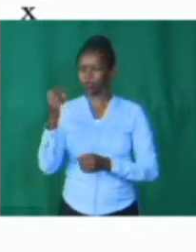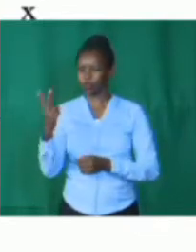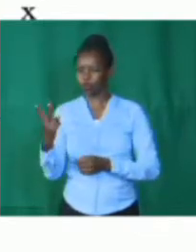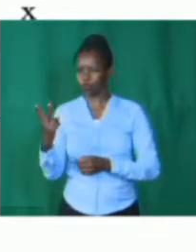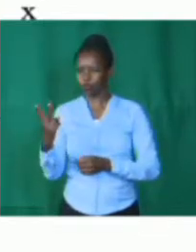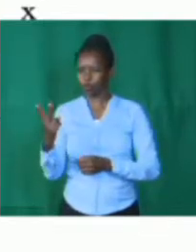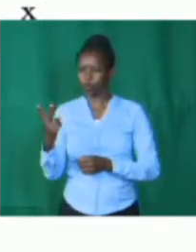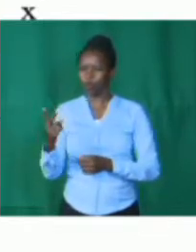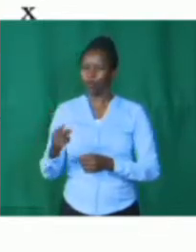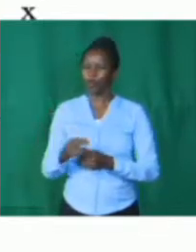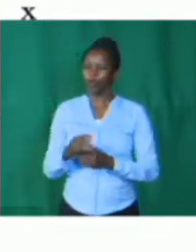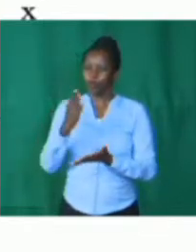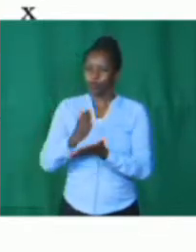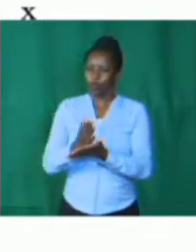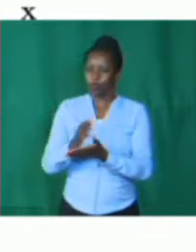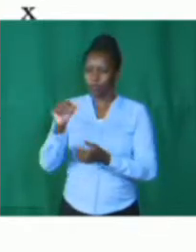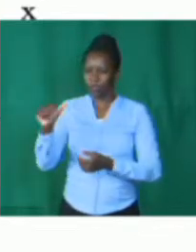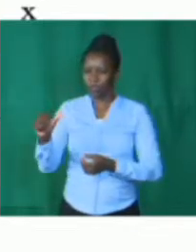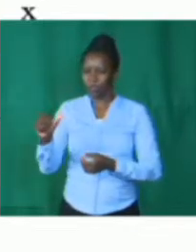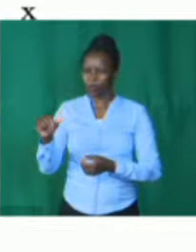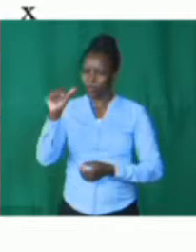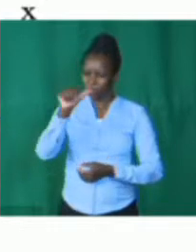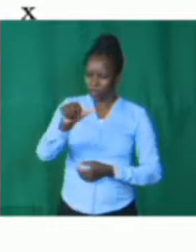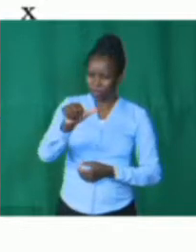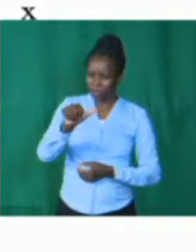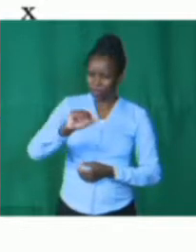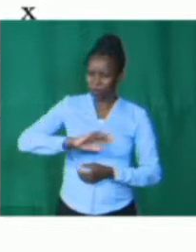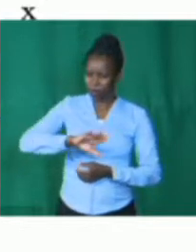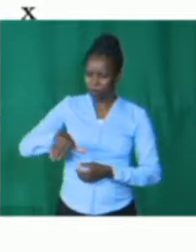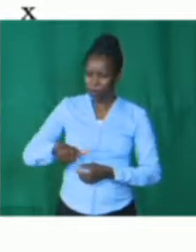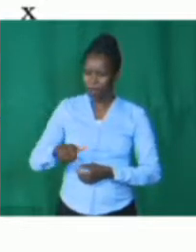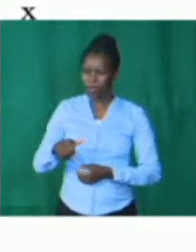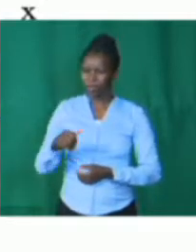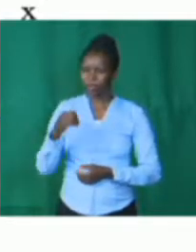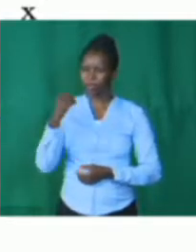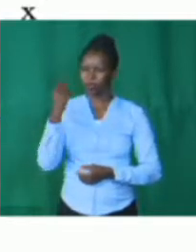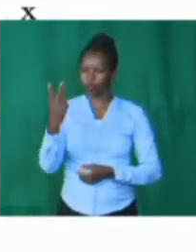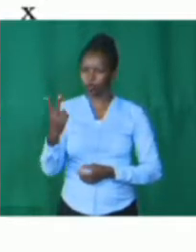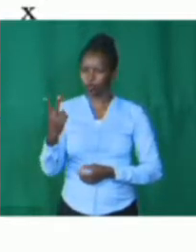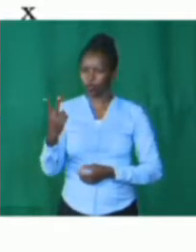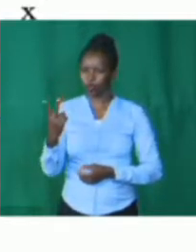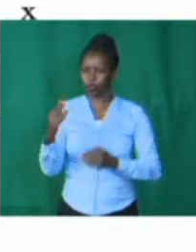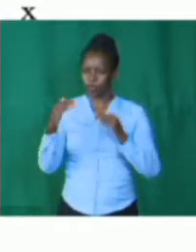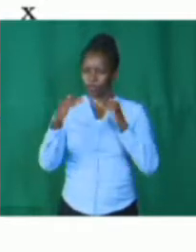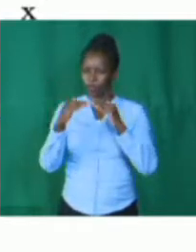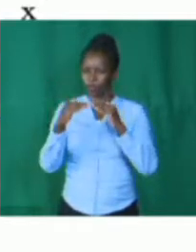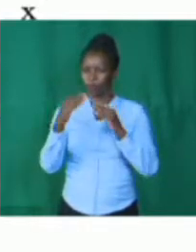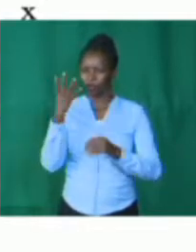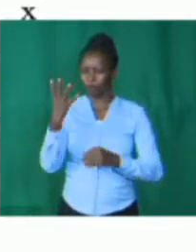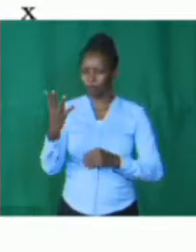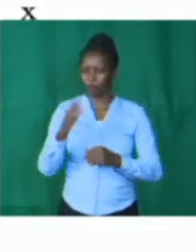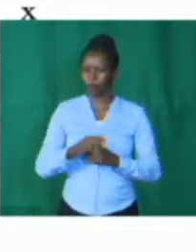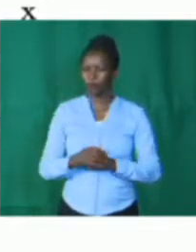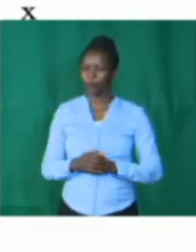minus 2. Then we get to that 4. I hope you are quite pleased, learners. Let's continue to